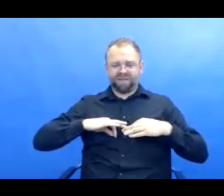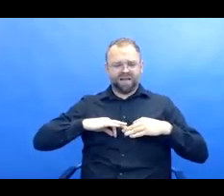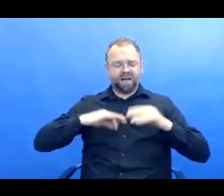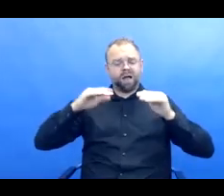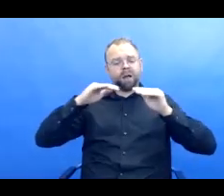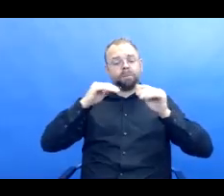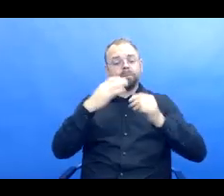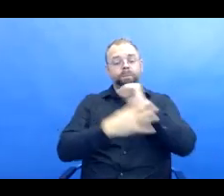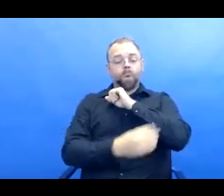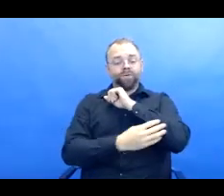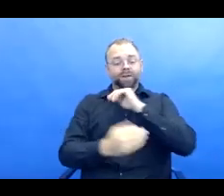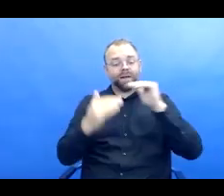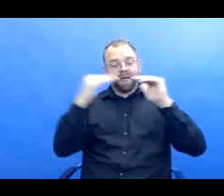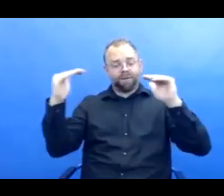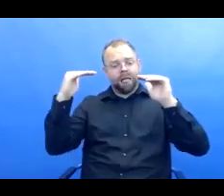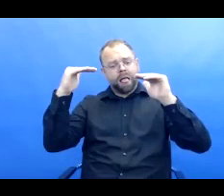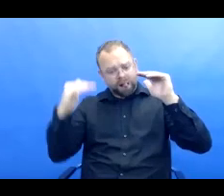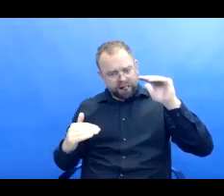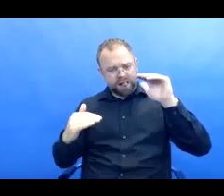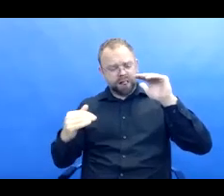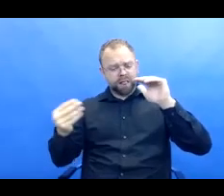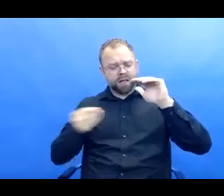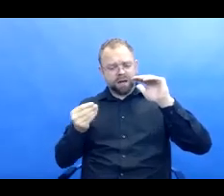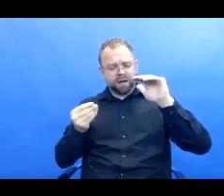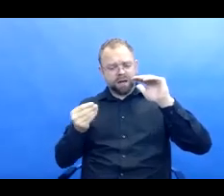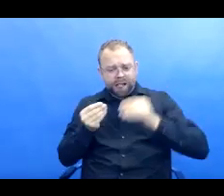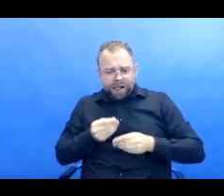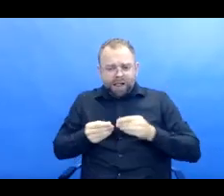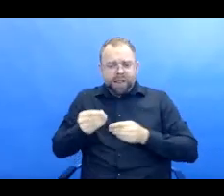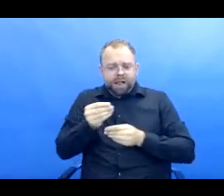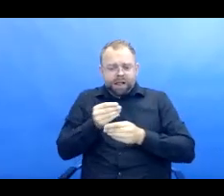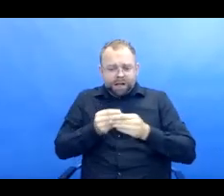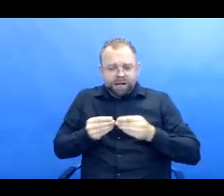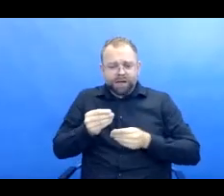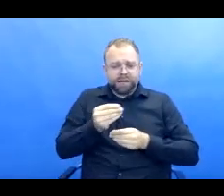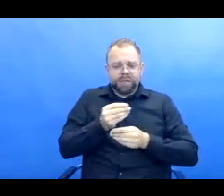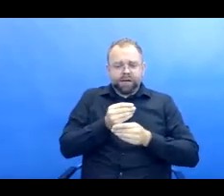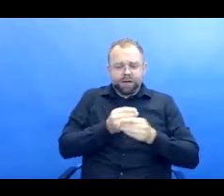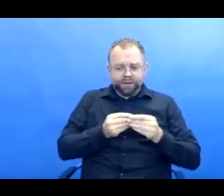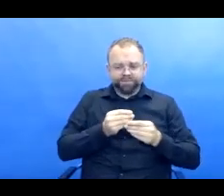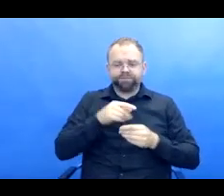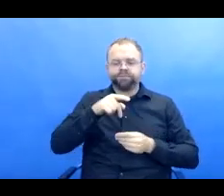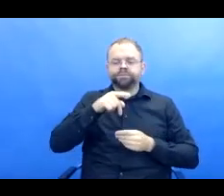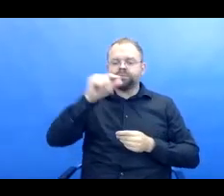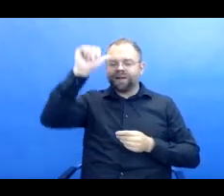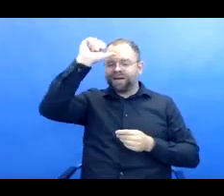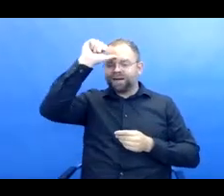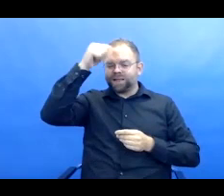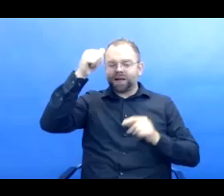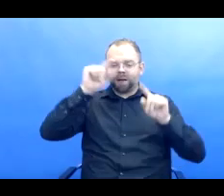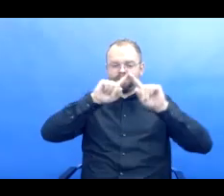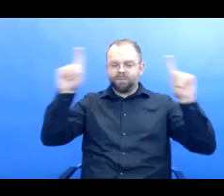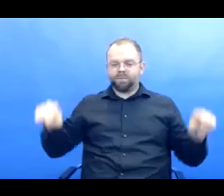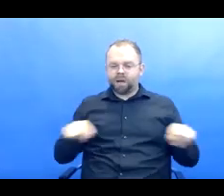On the Tamil Nadu benefit, which I was talking about, the one-off cash transfer, we did a rapid survey and we found that 60%